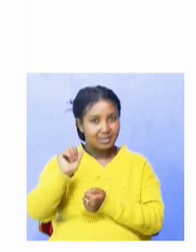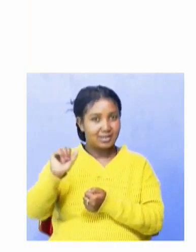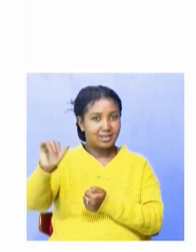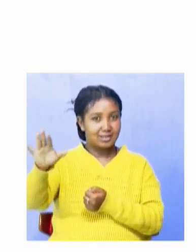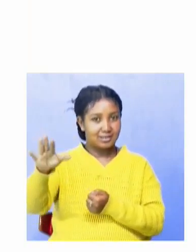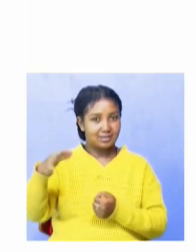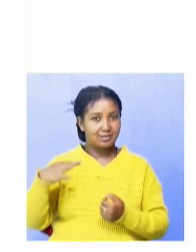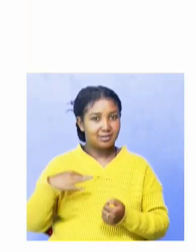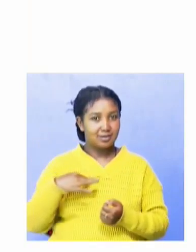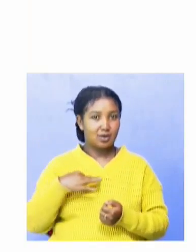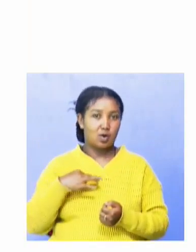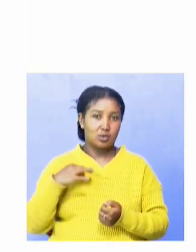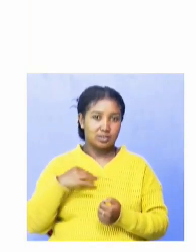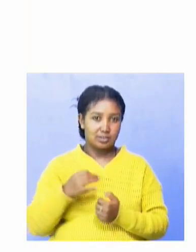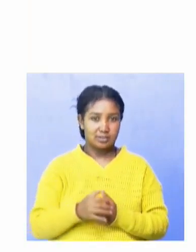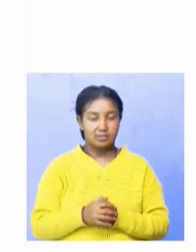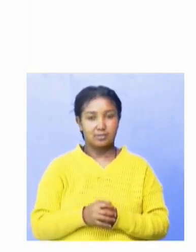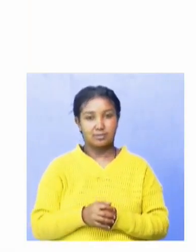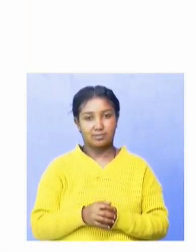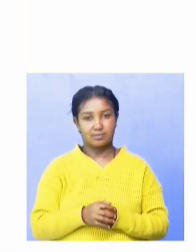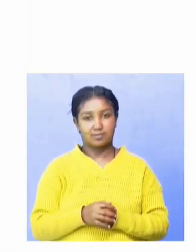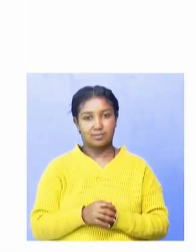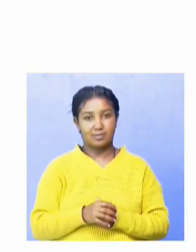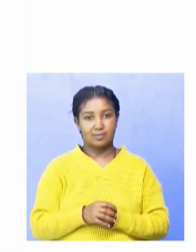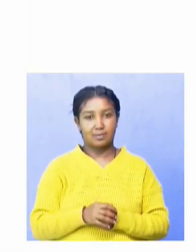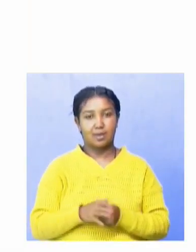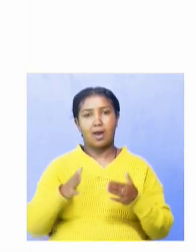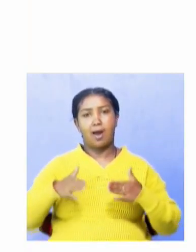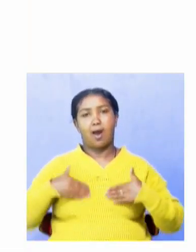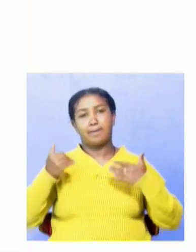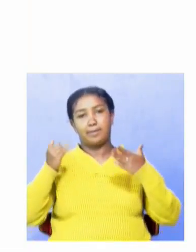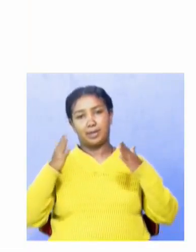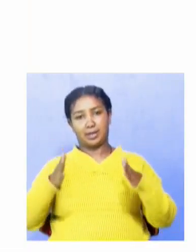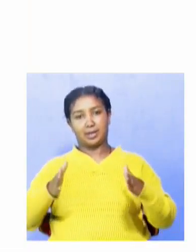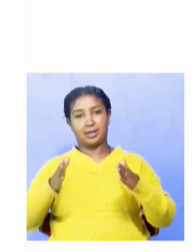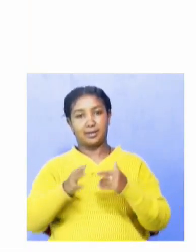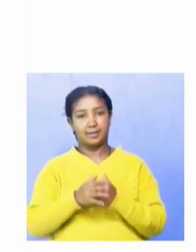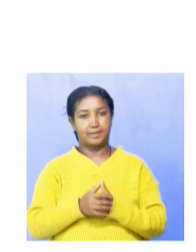his clothes happily.